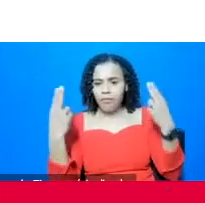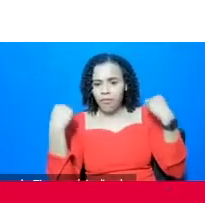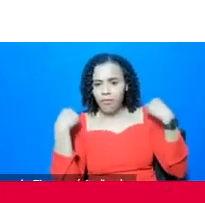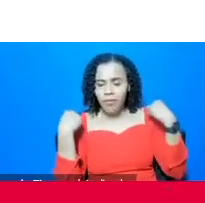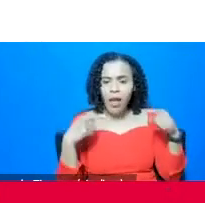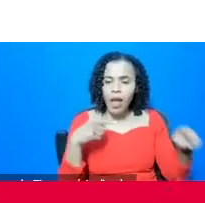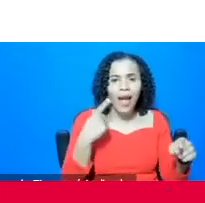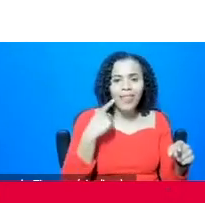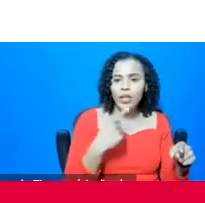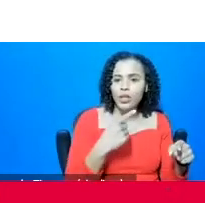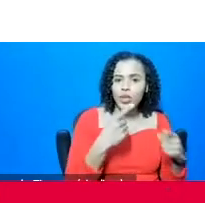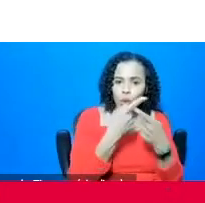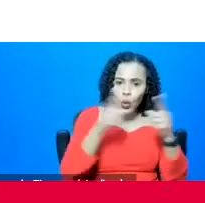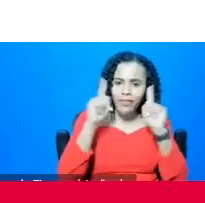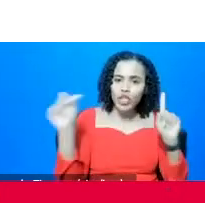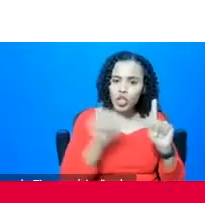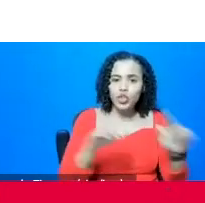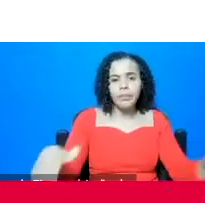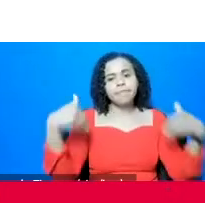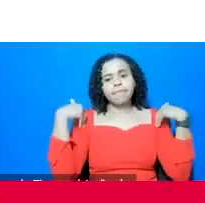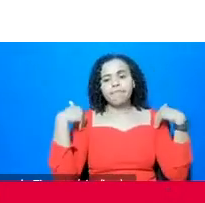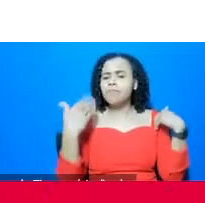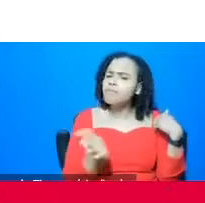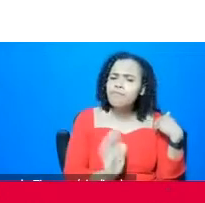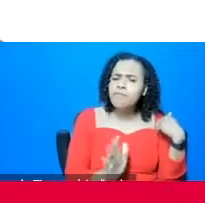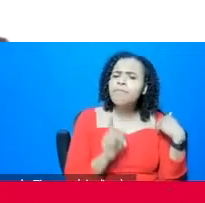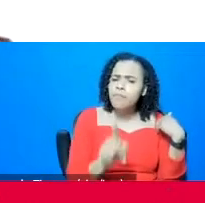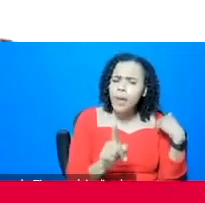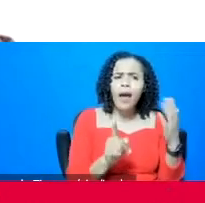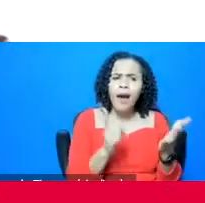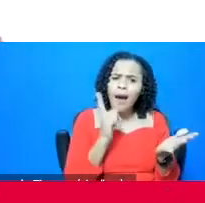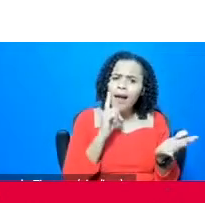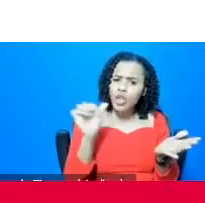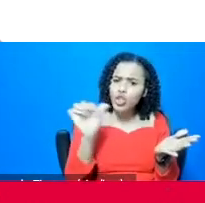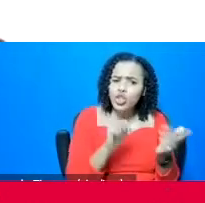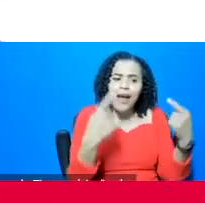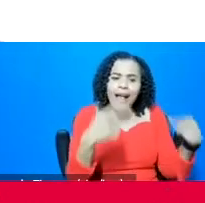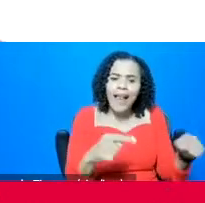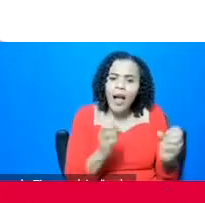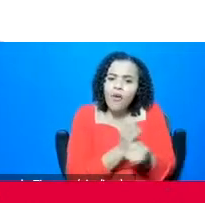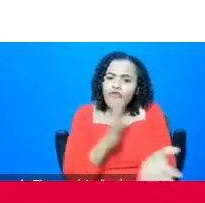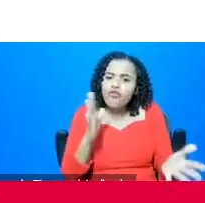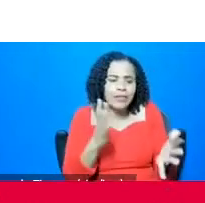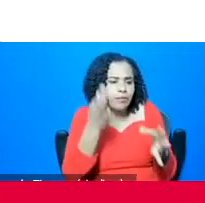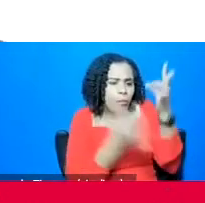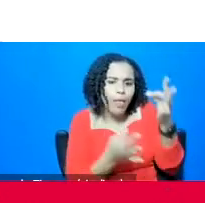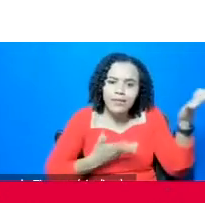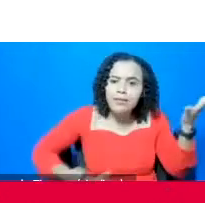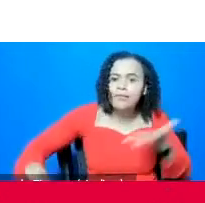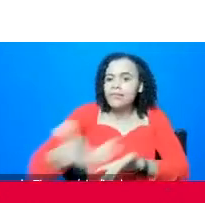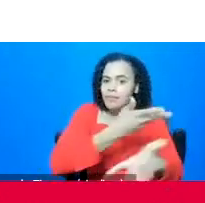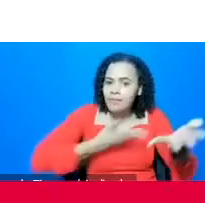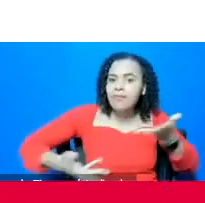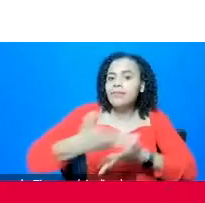should be partisan, but I definitely think that there should be a space to have political discussions and rhetoric and all that stuff. But with